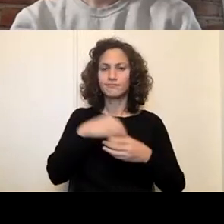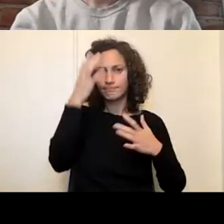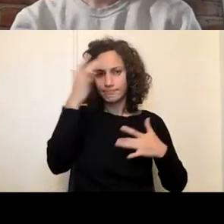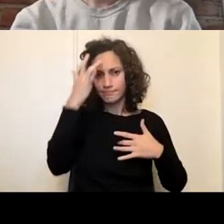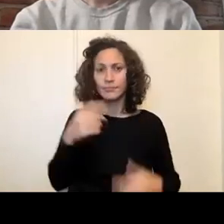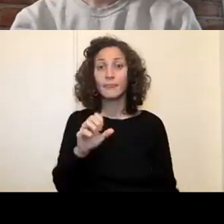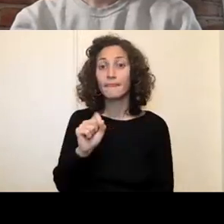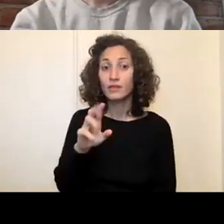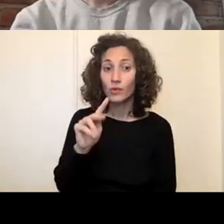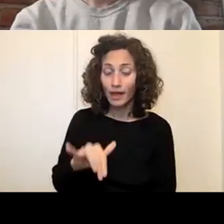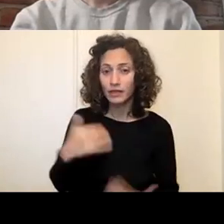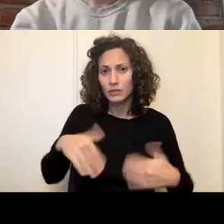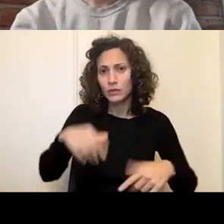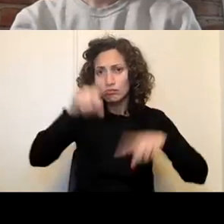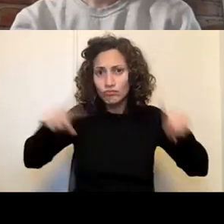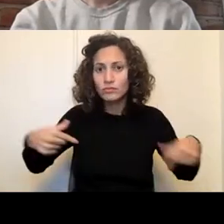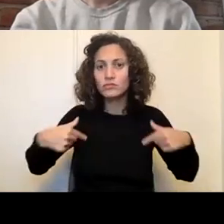personally identify as asexual.